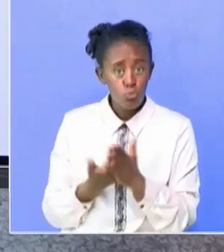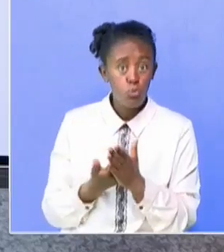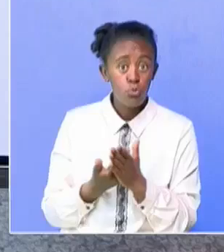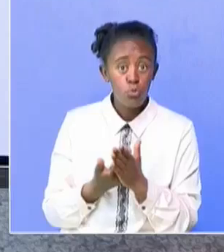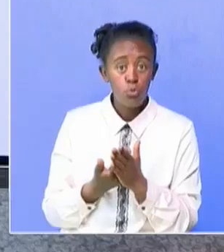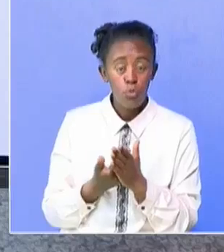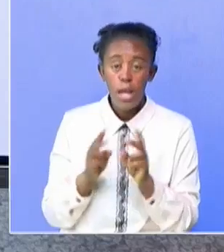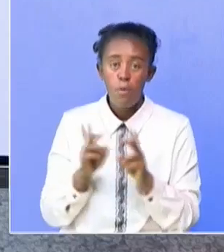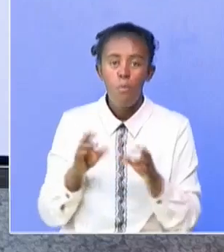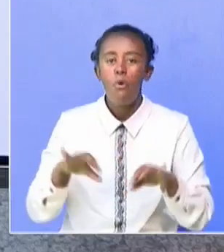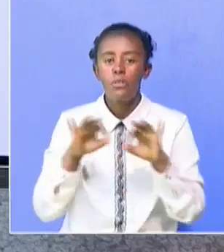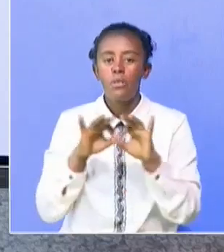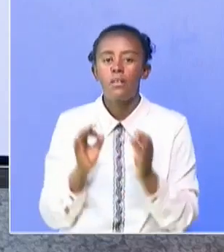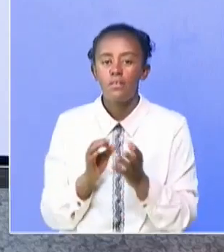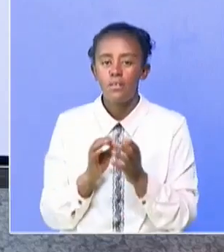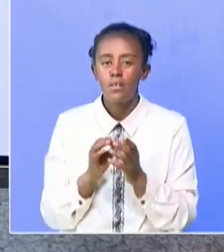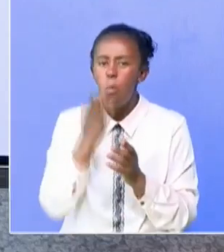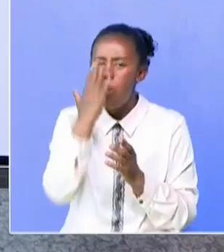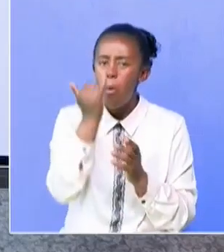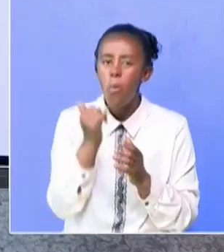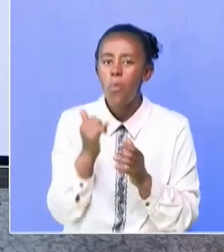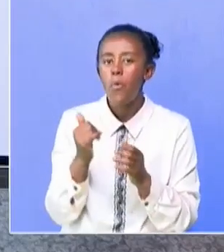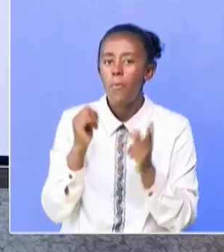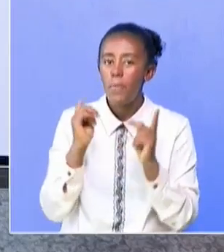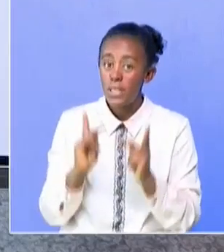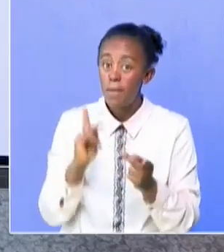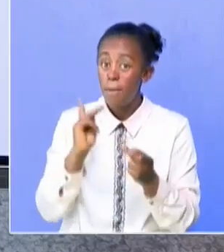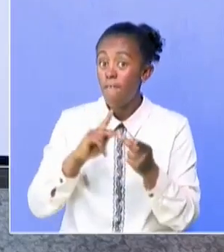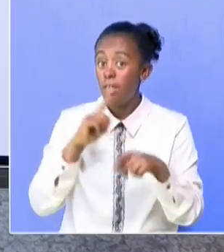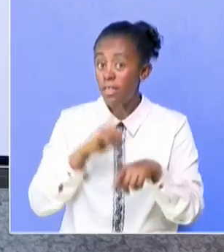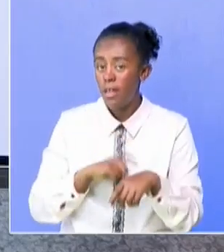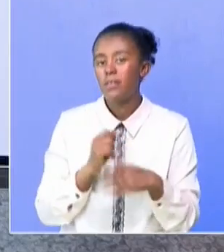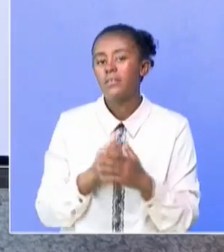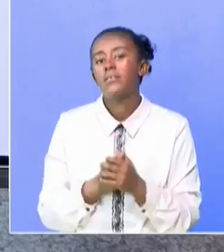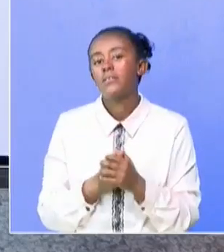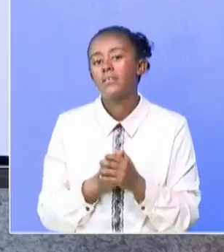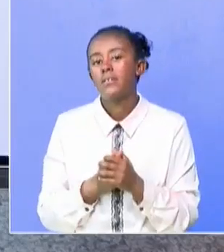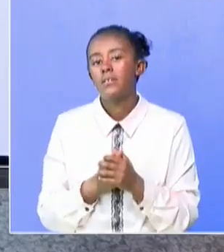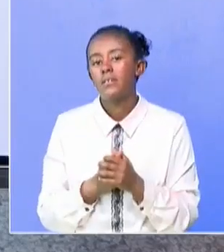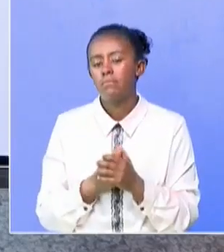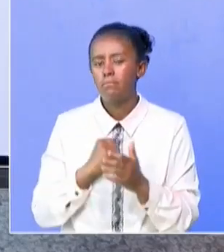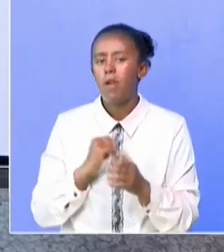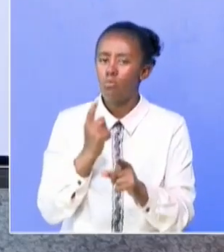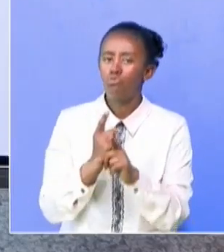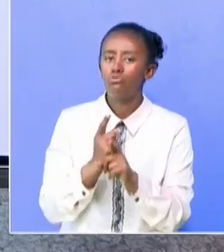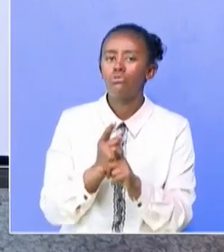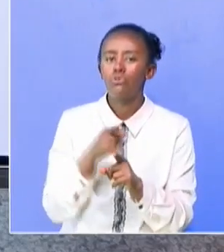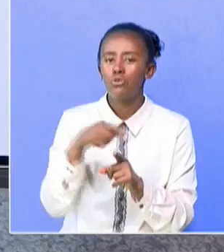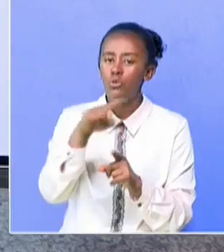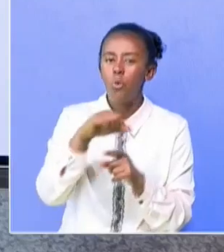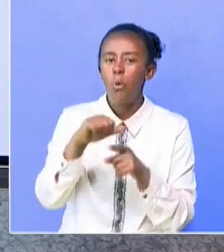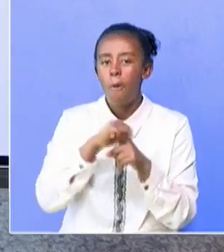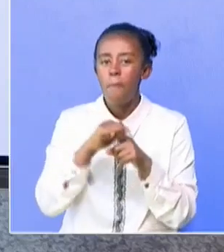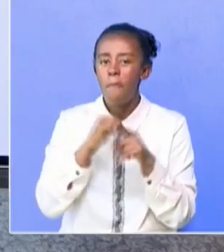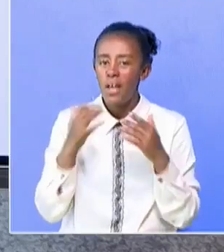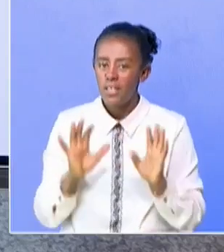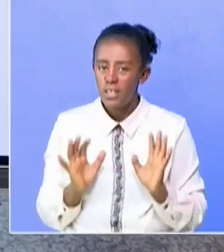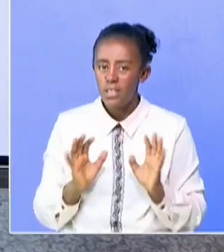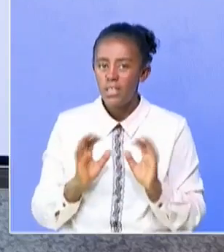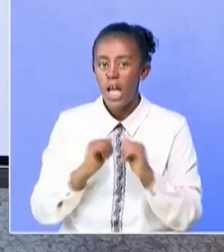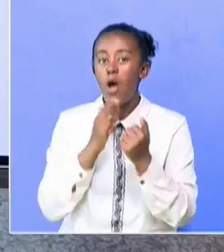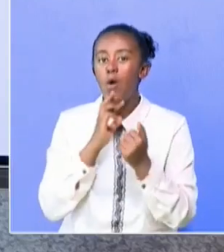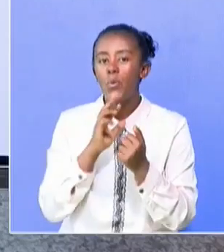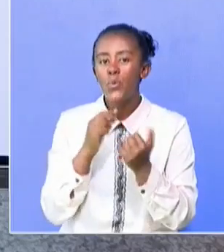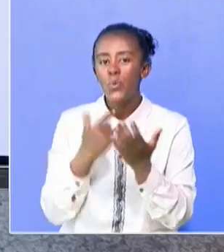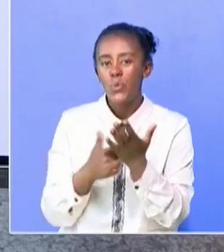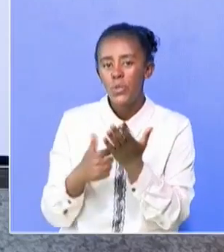important adverbs while you are using present perfect tense. I'm sure that you practiced how you are using these